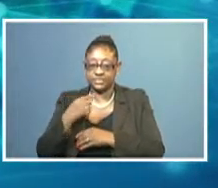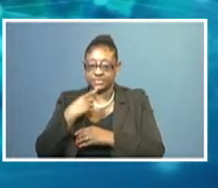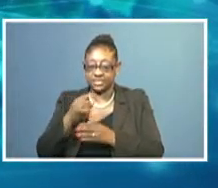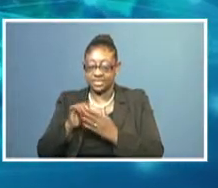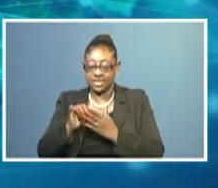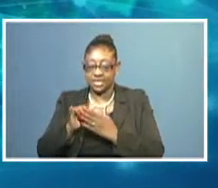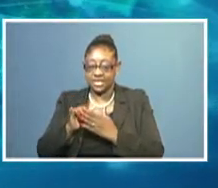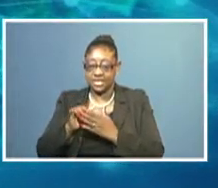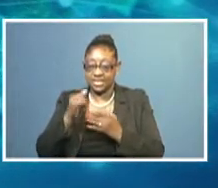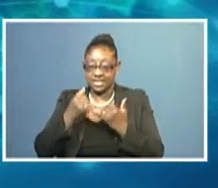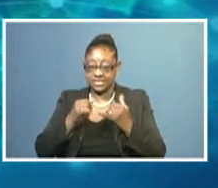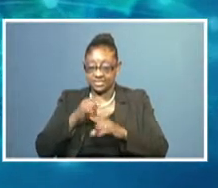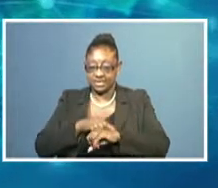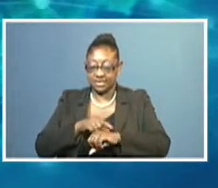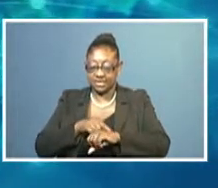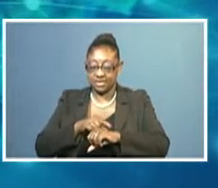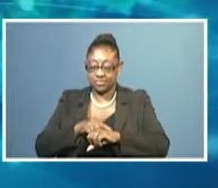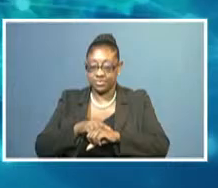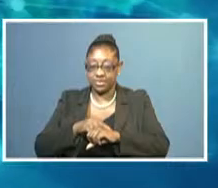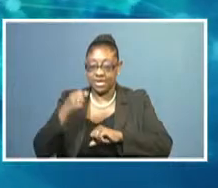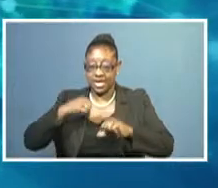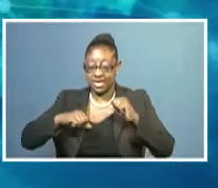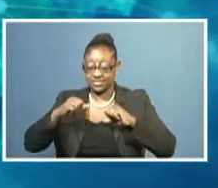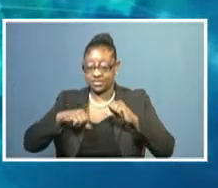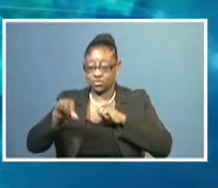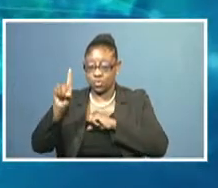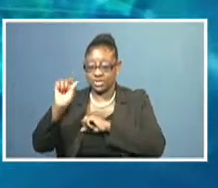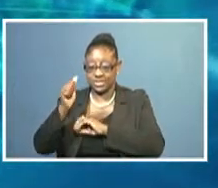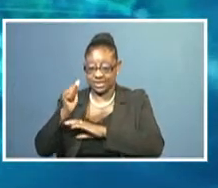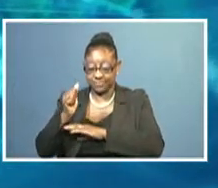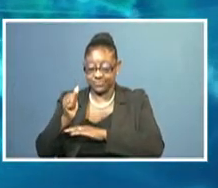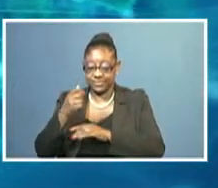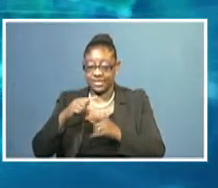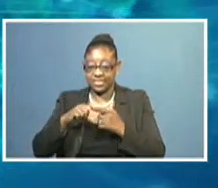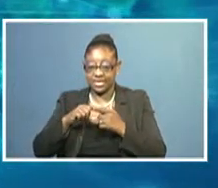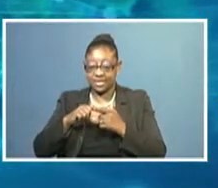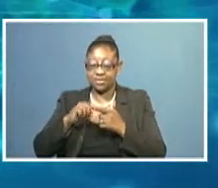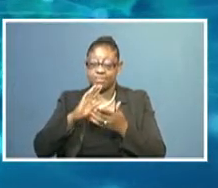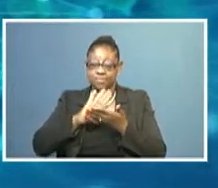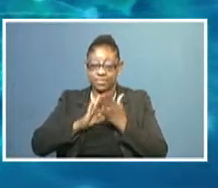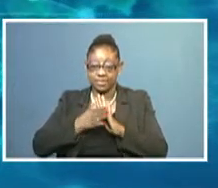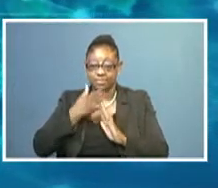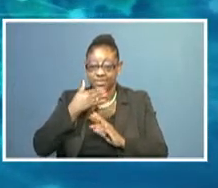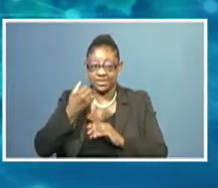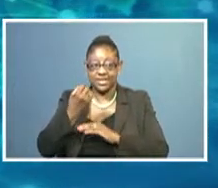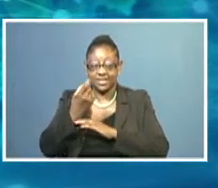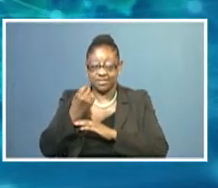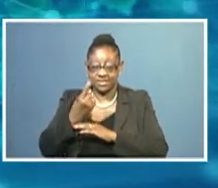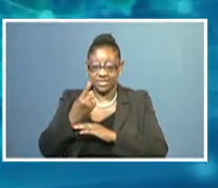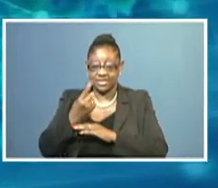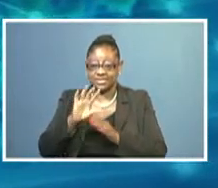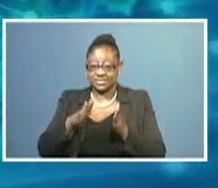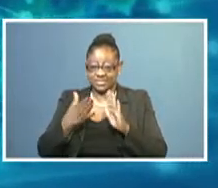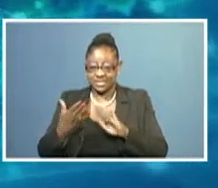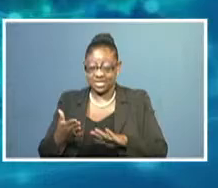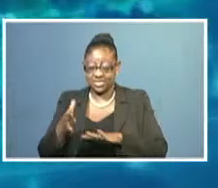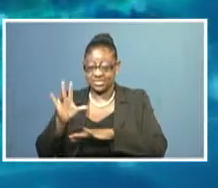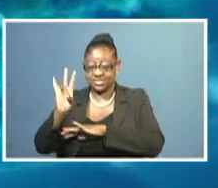tell you that at last count, active cases were at 110 and recoveries at 11. Deaths holding firm